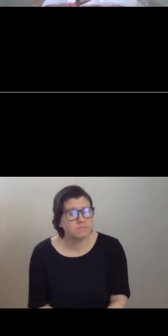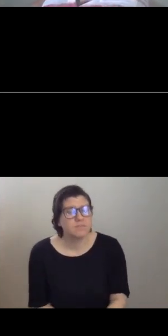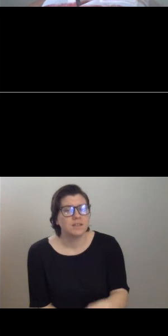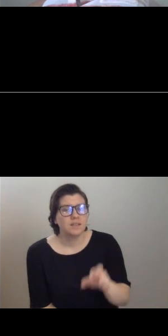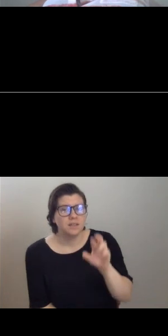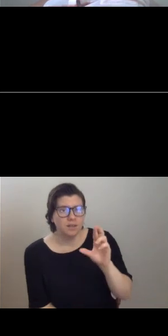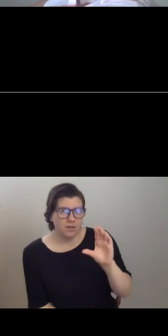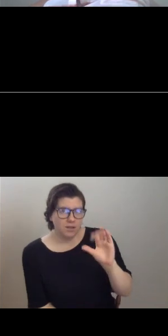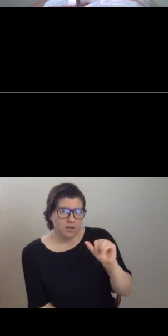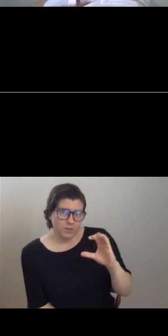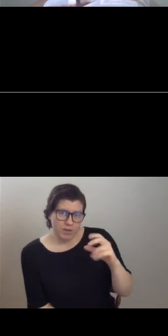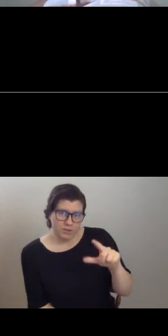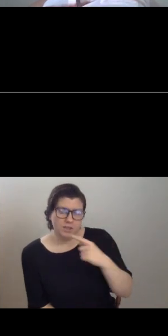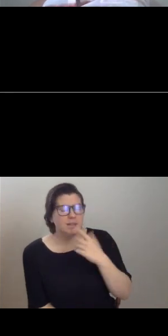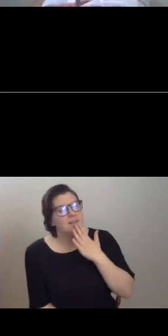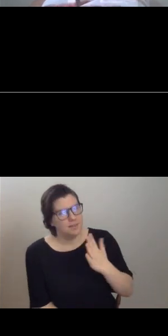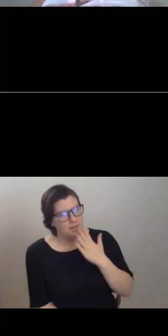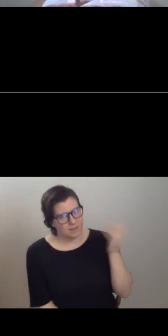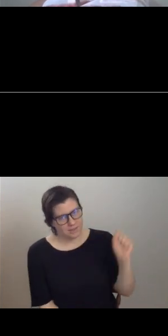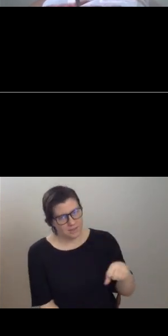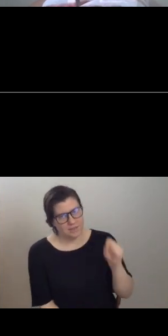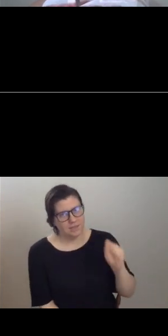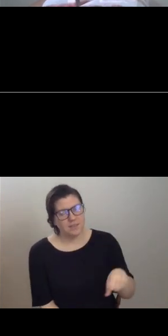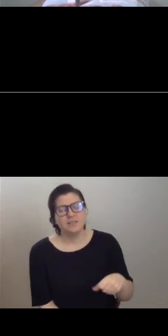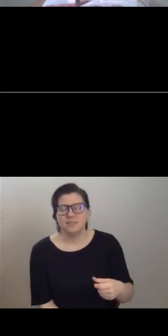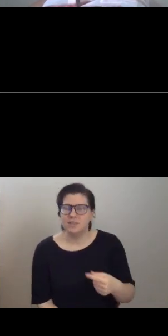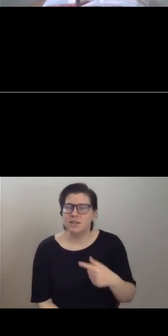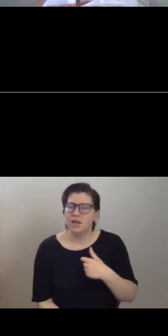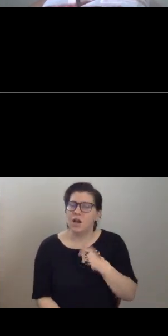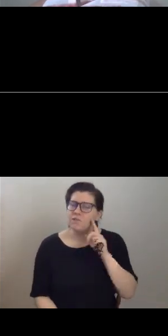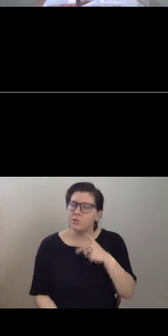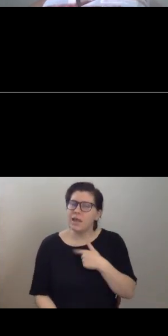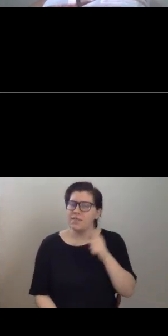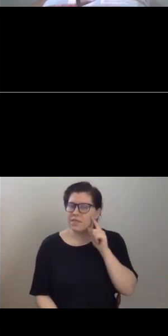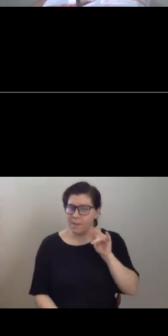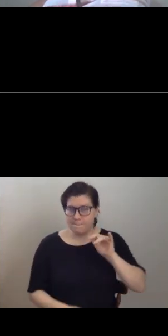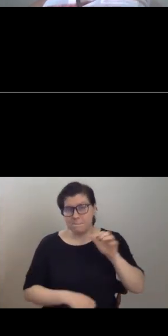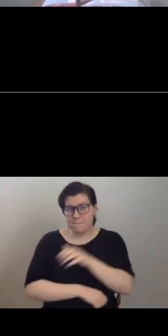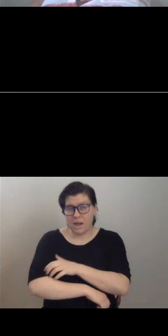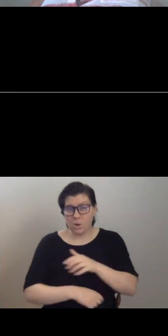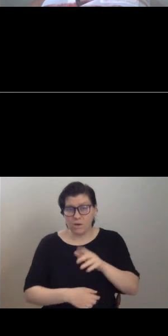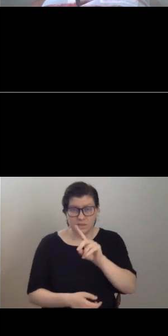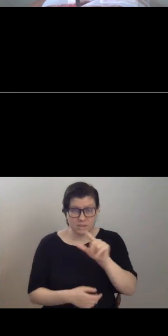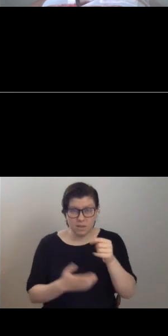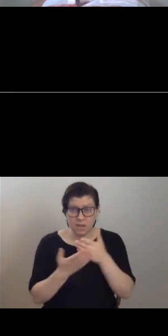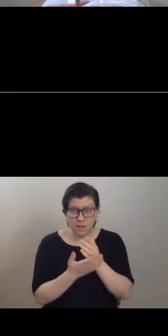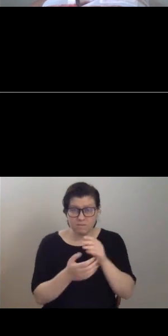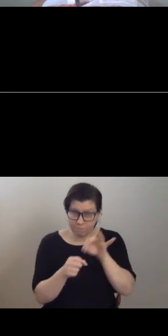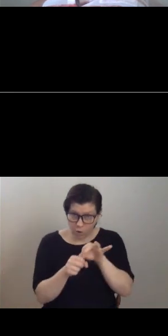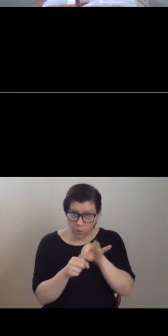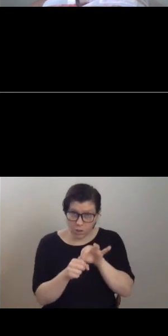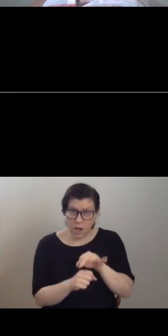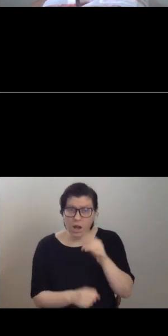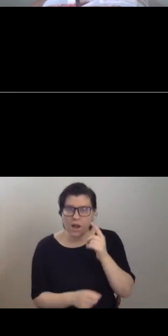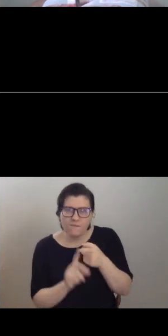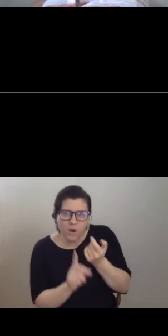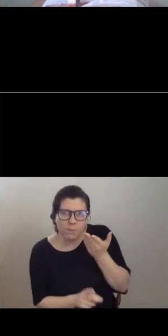think it's, to me, that power of the disability vote is also hearing from you, Tracy, as a person who